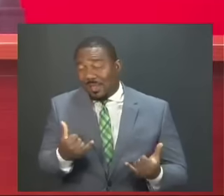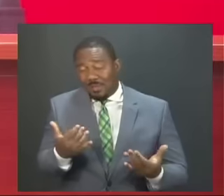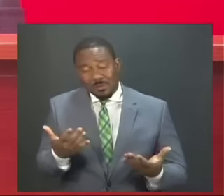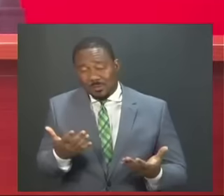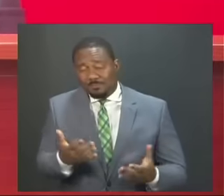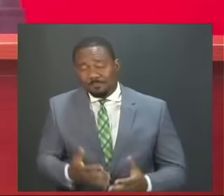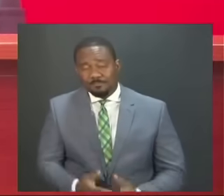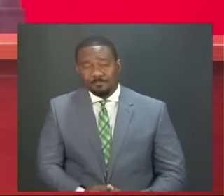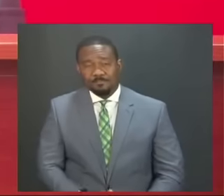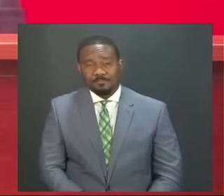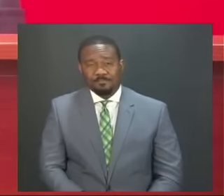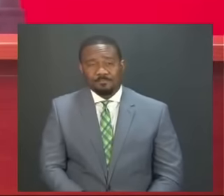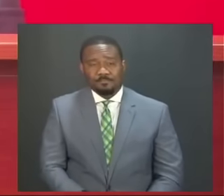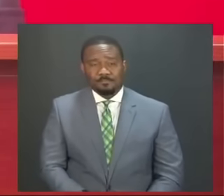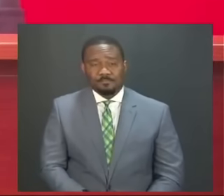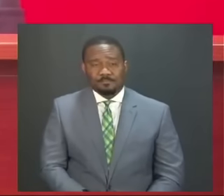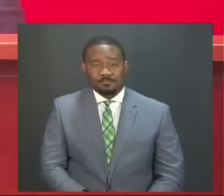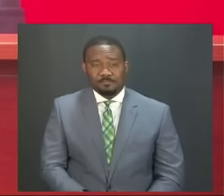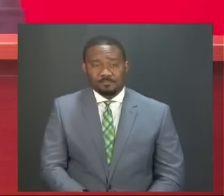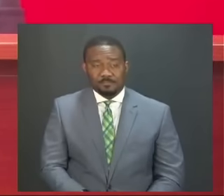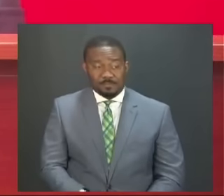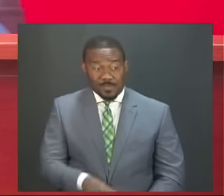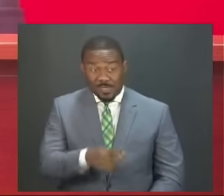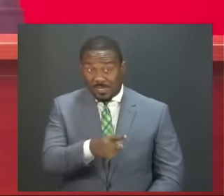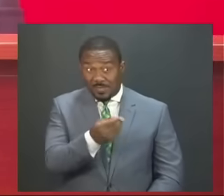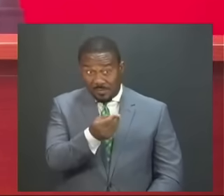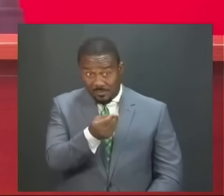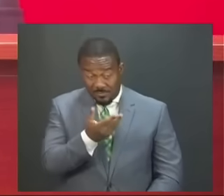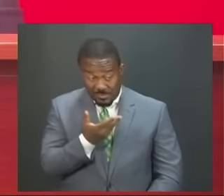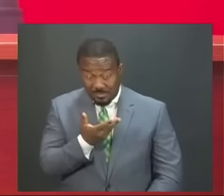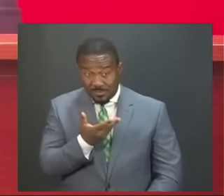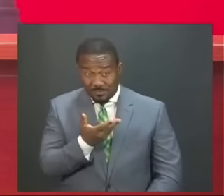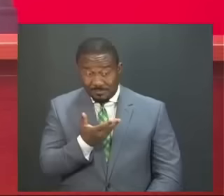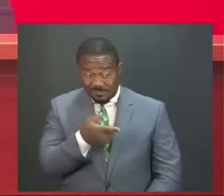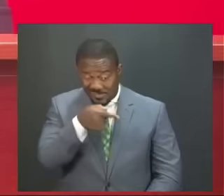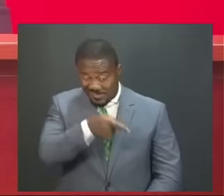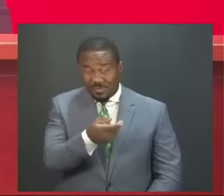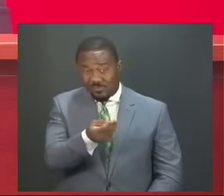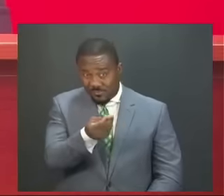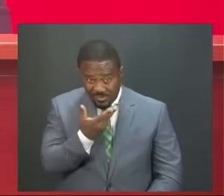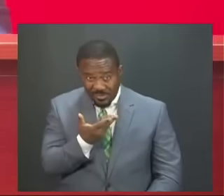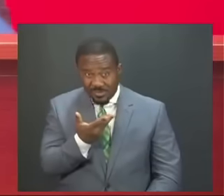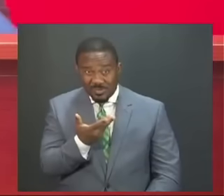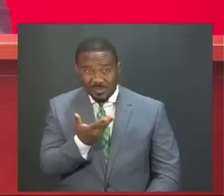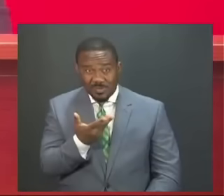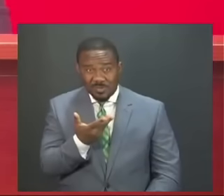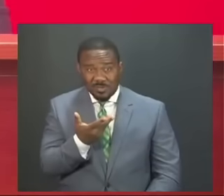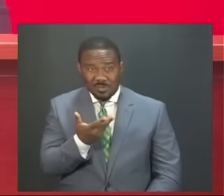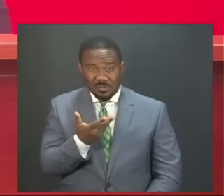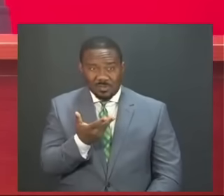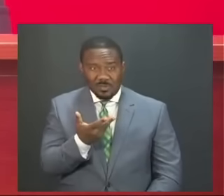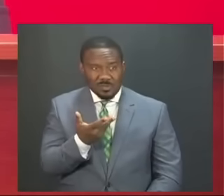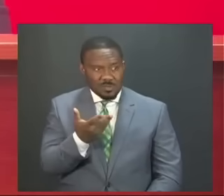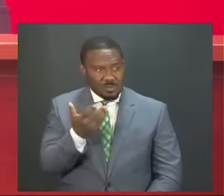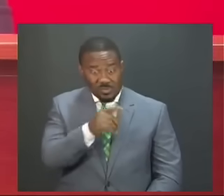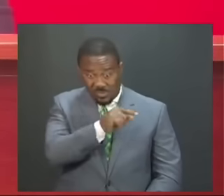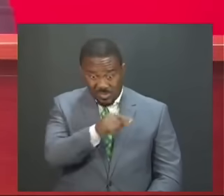But he gave me notice that he will definitely air his views on the